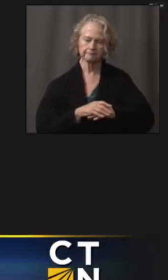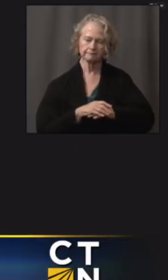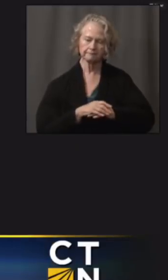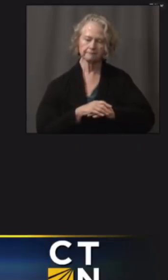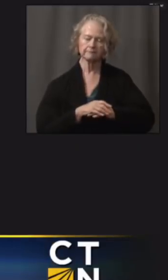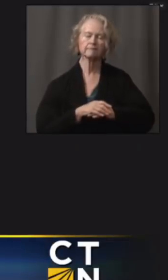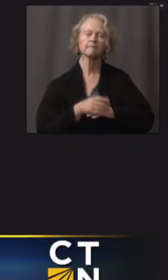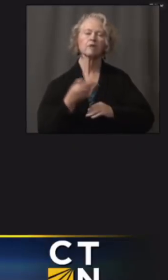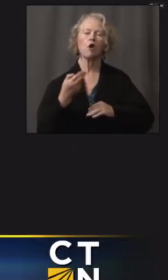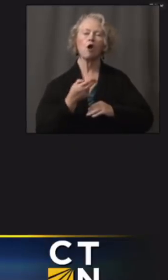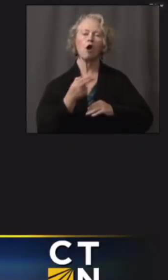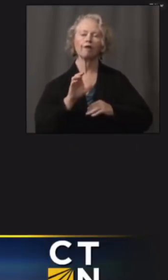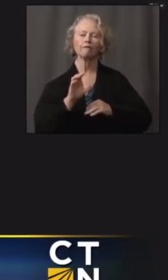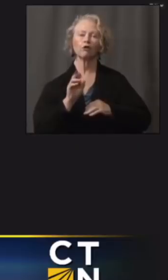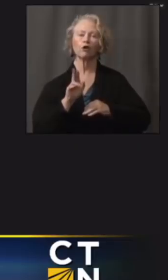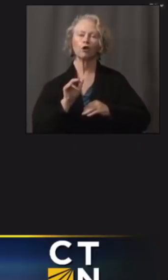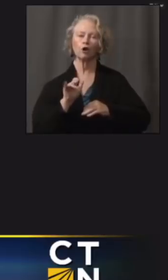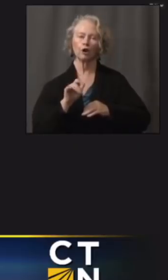The Hartford Courant.